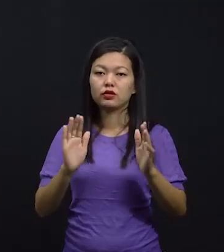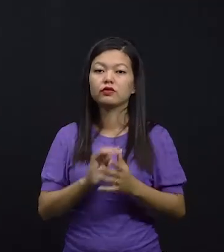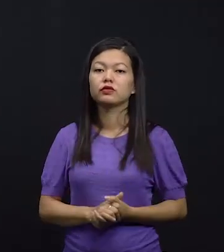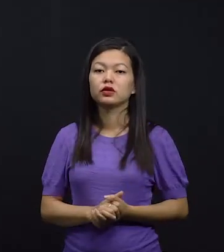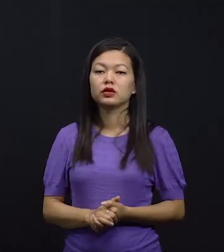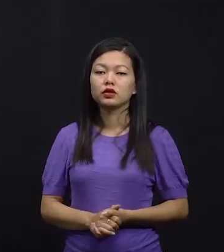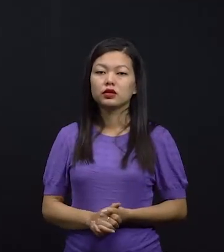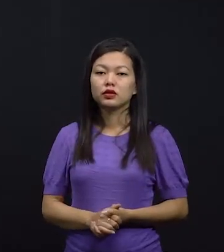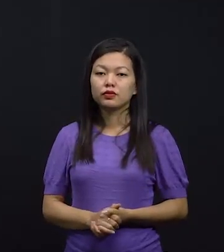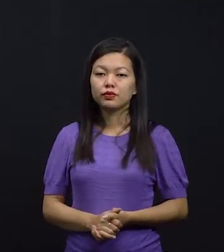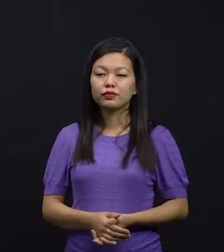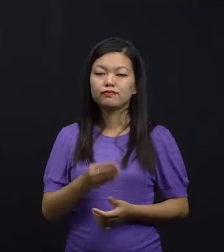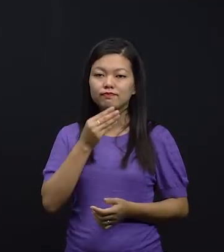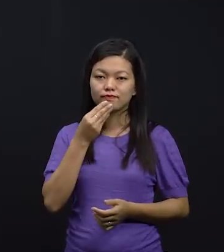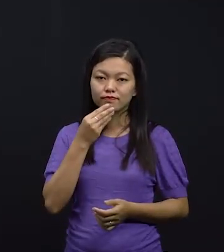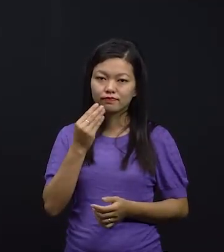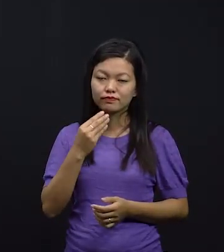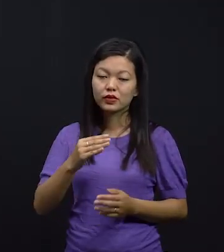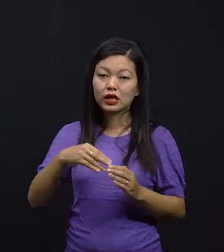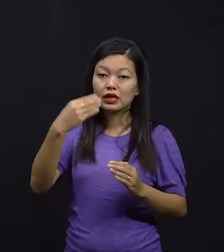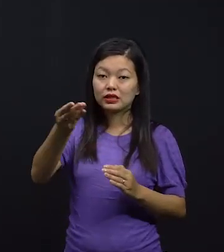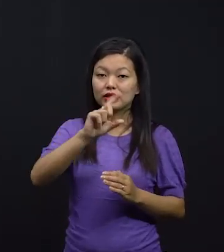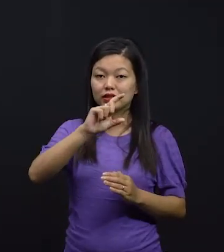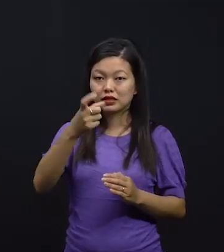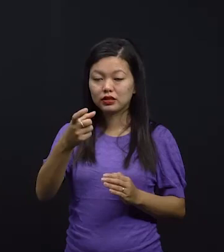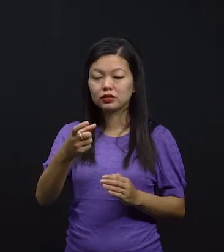all. Please try to follow up in the following classes too.